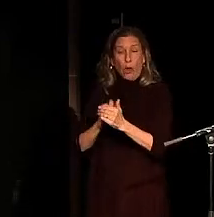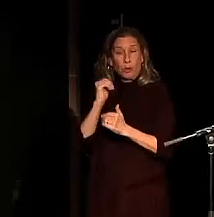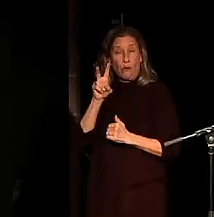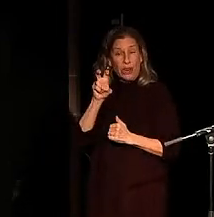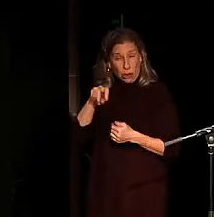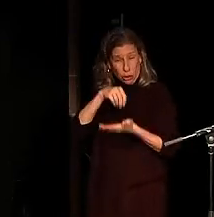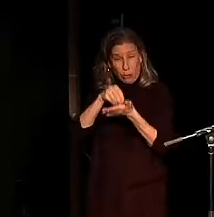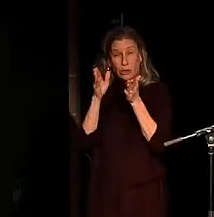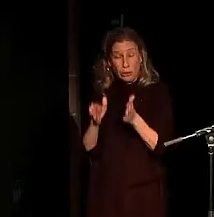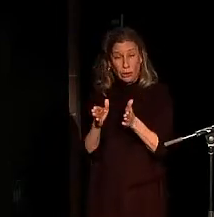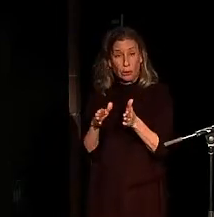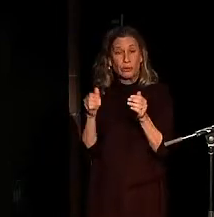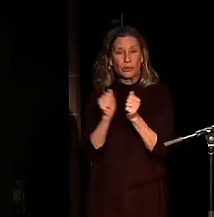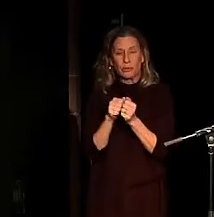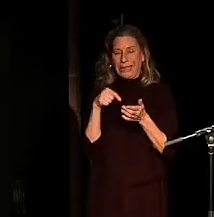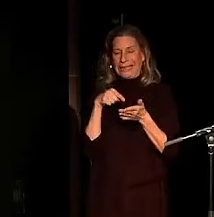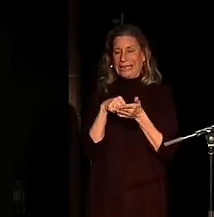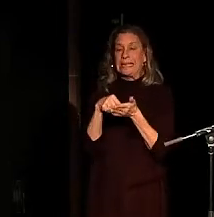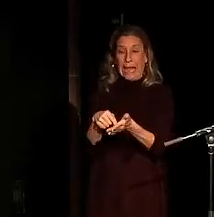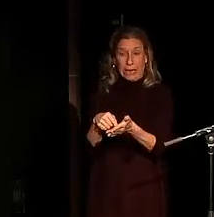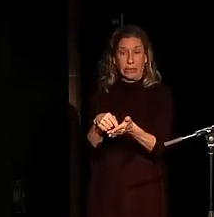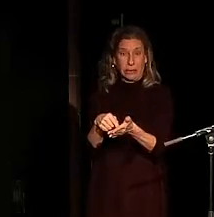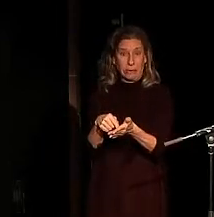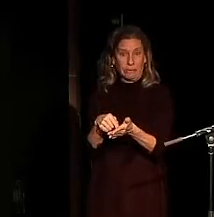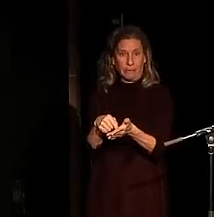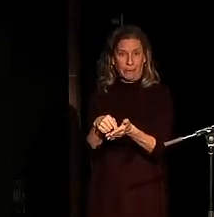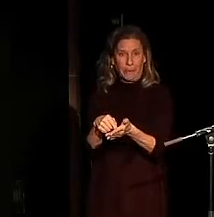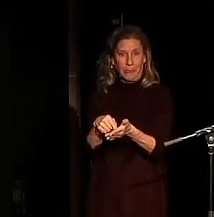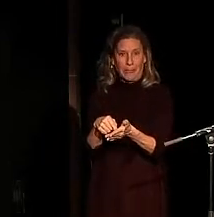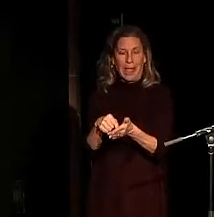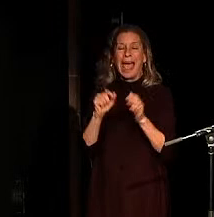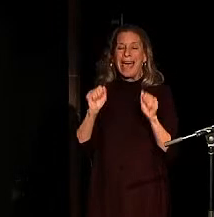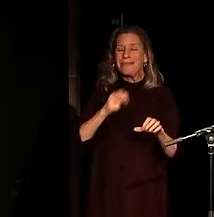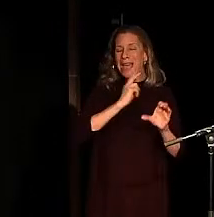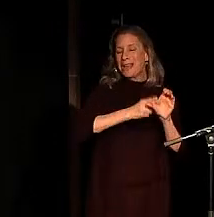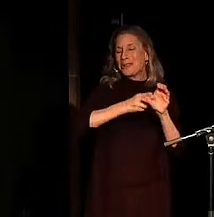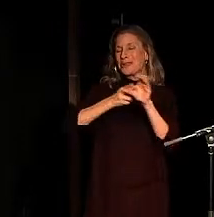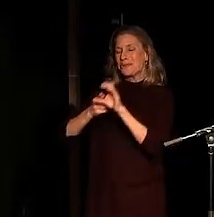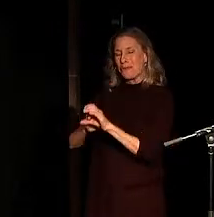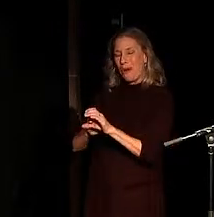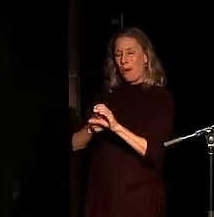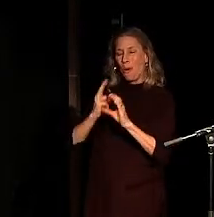200 students with prior debt, and they were able to enroll for spring